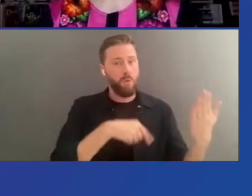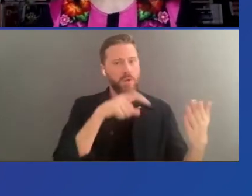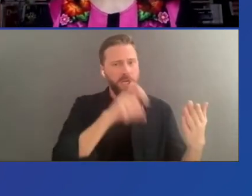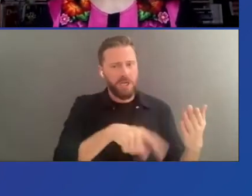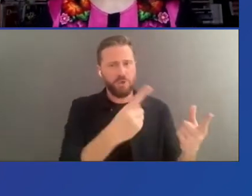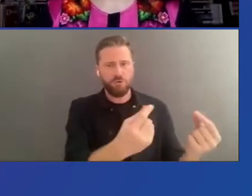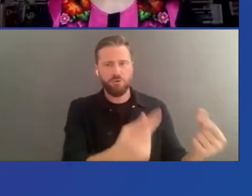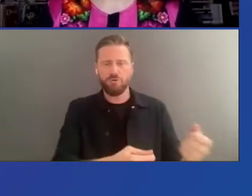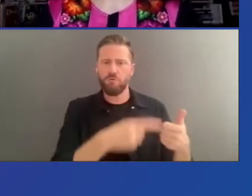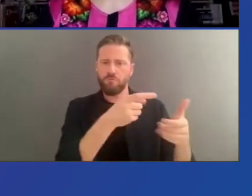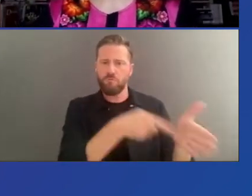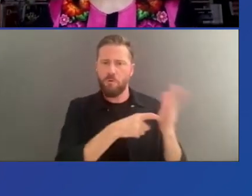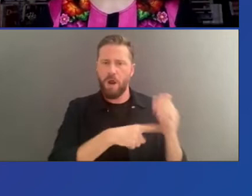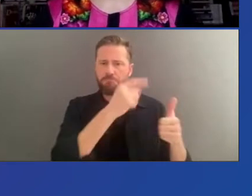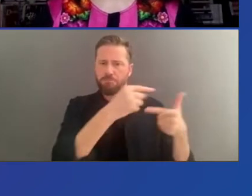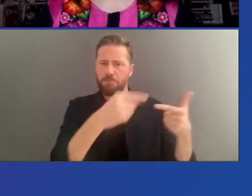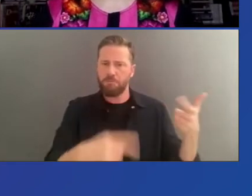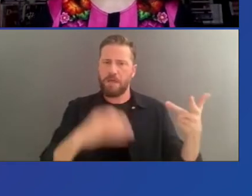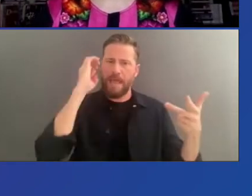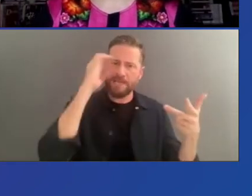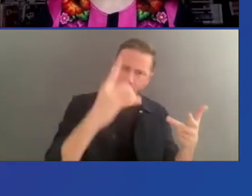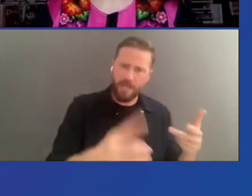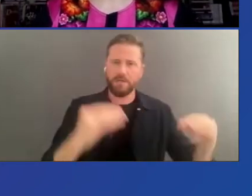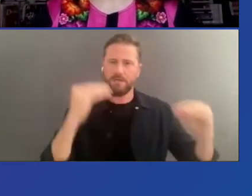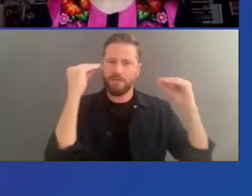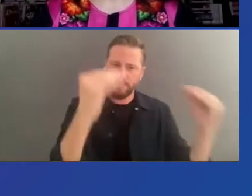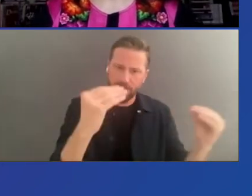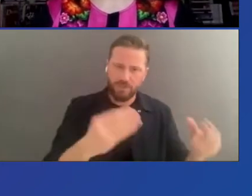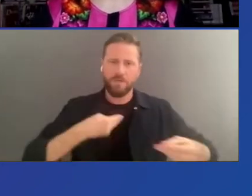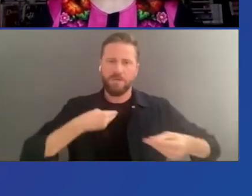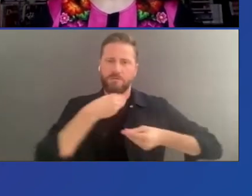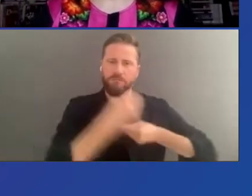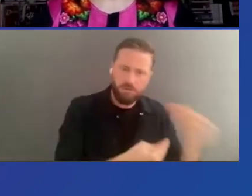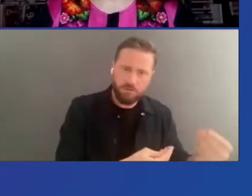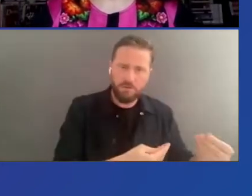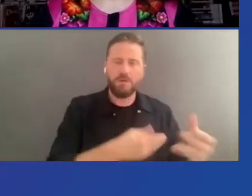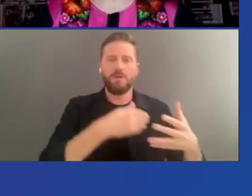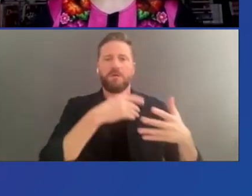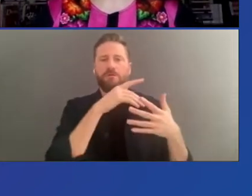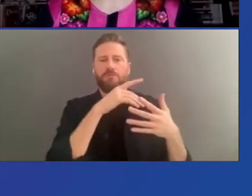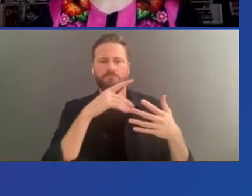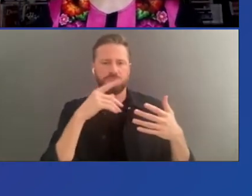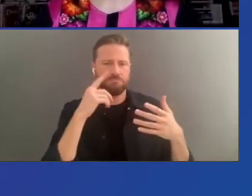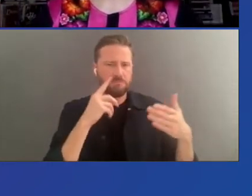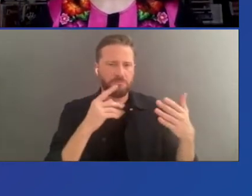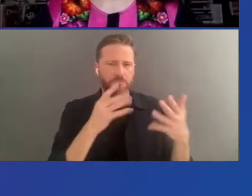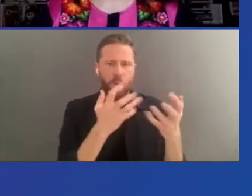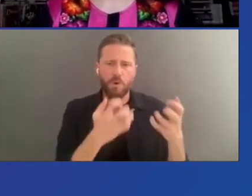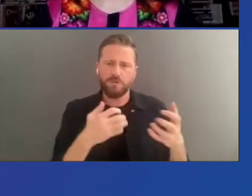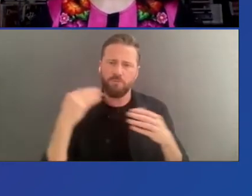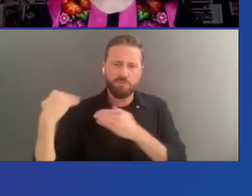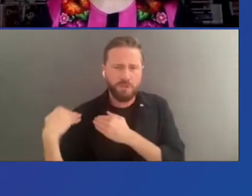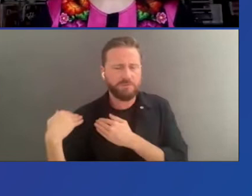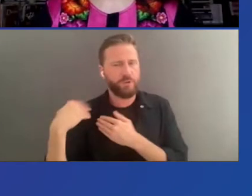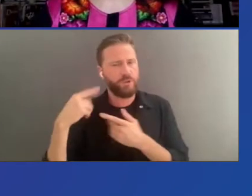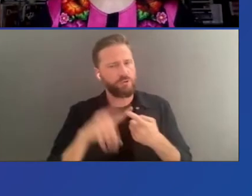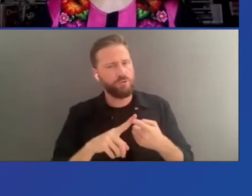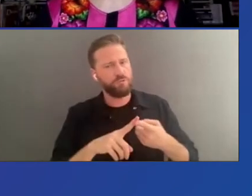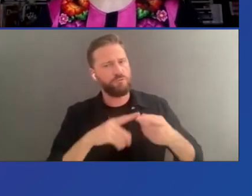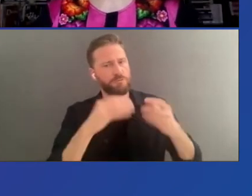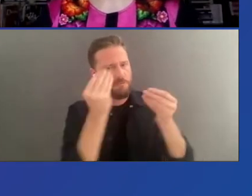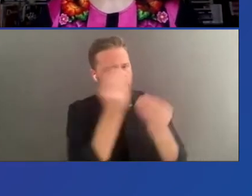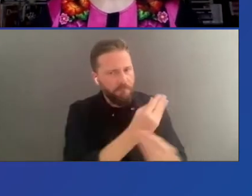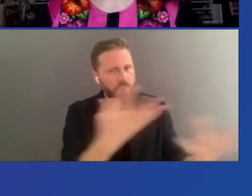do. We are educators. We are, it is our responsibility to,